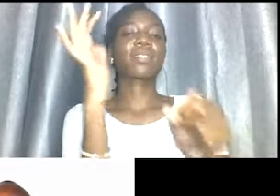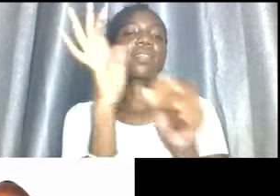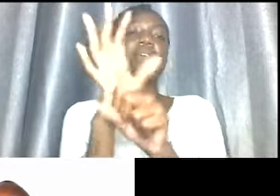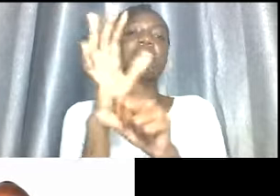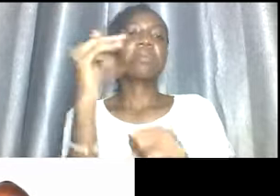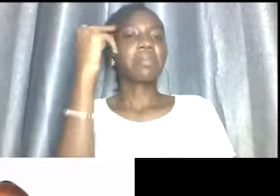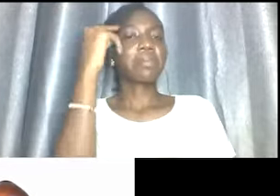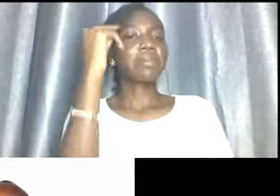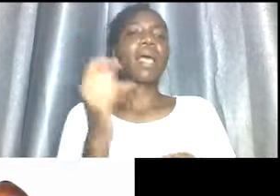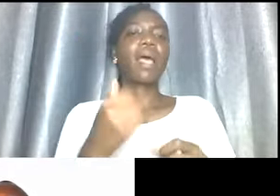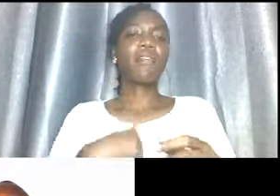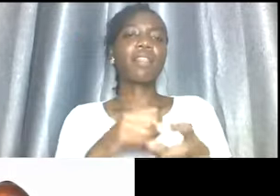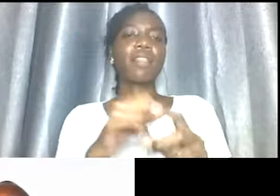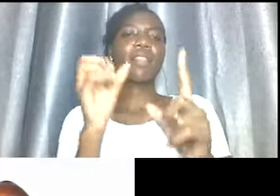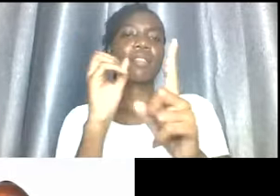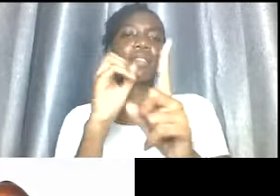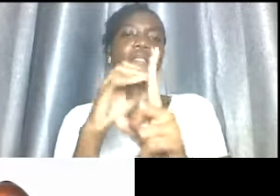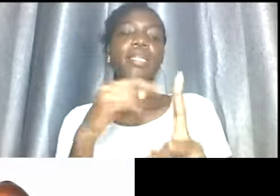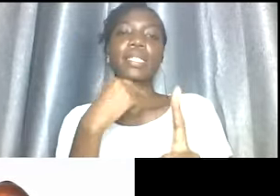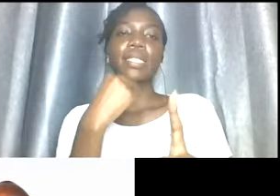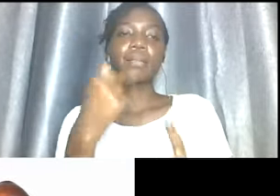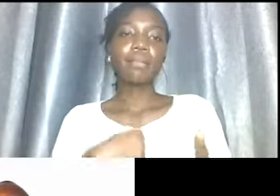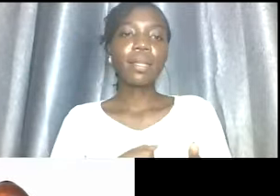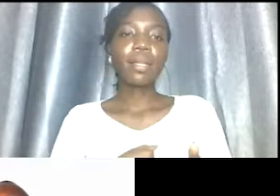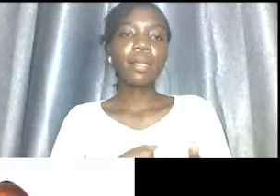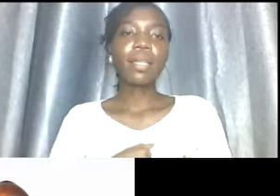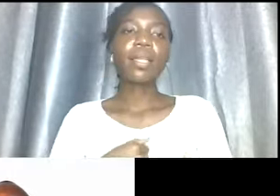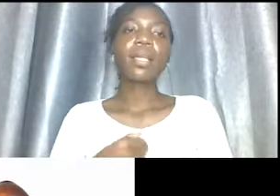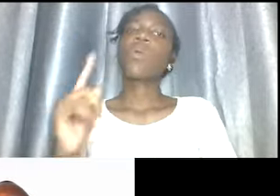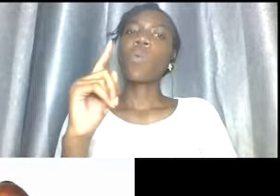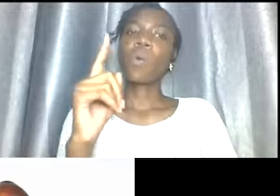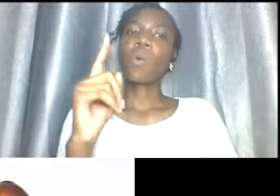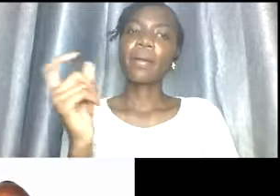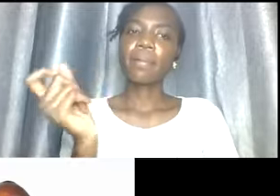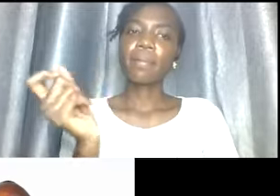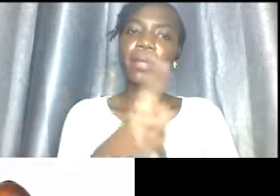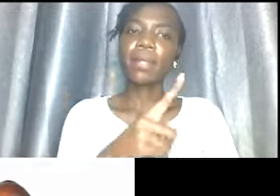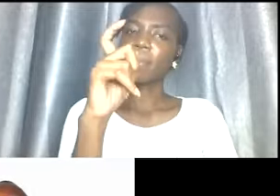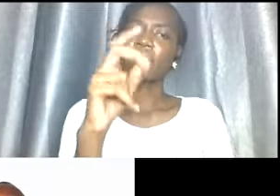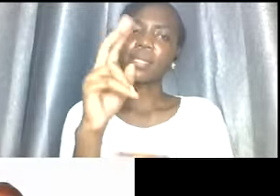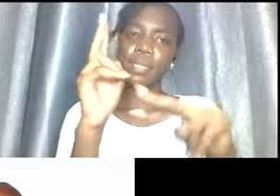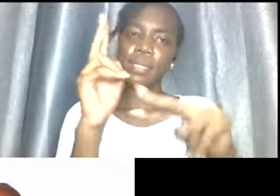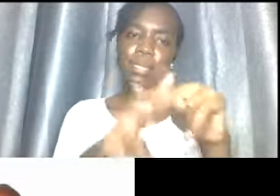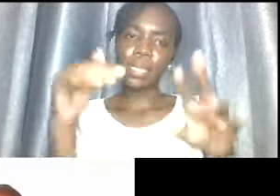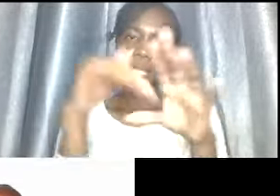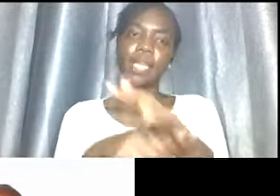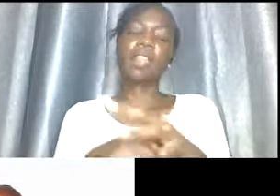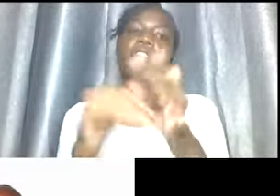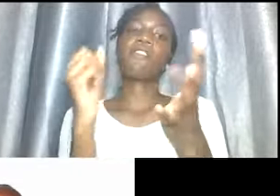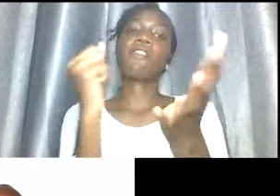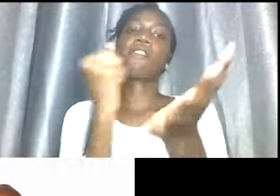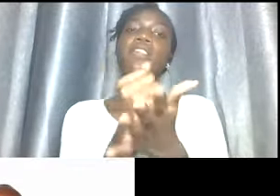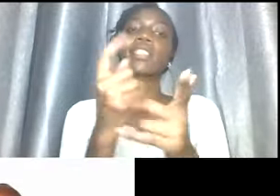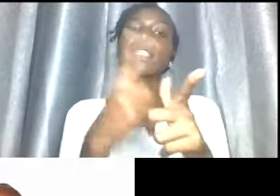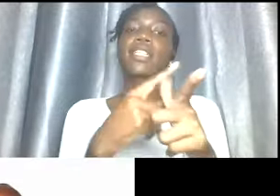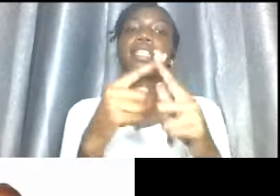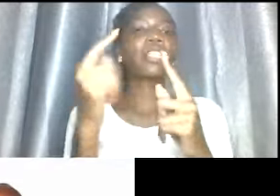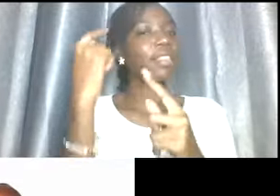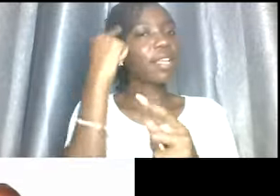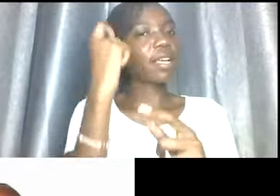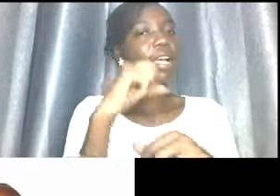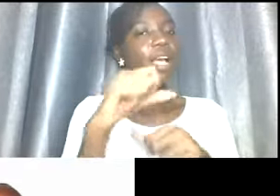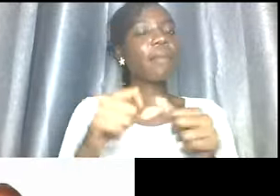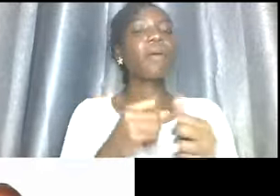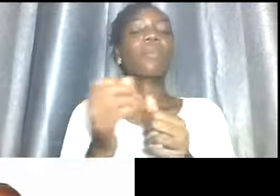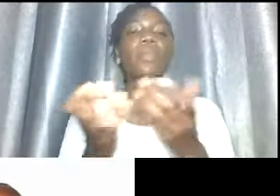likes to sit every once a month. He sits in his office and just thinks about the business, looks at the numbers,